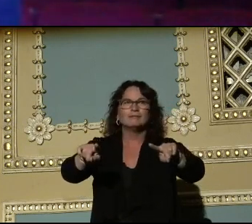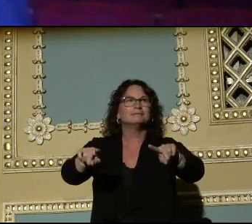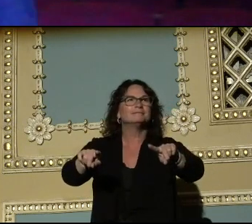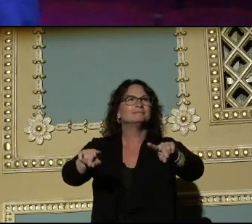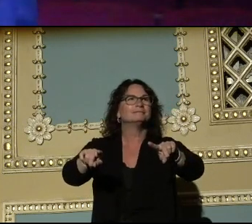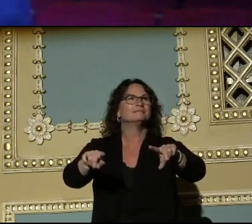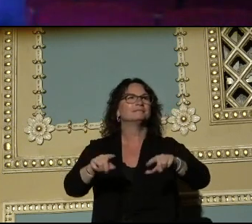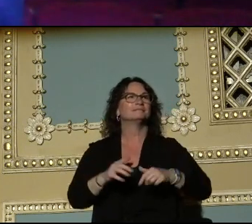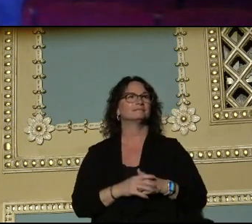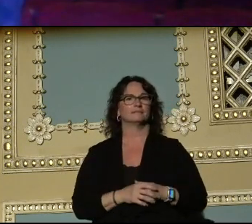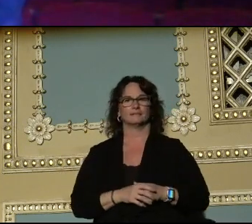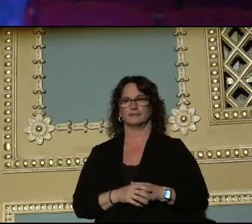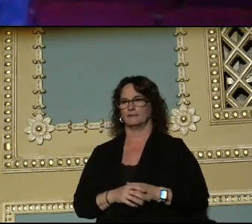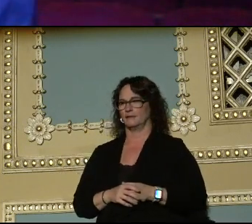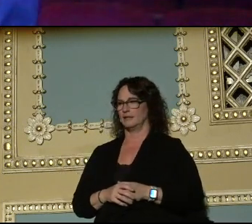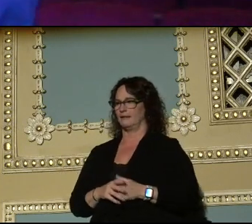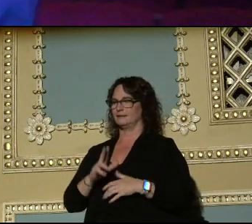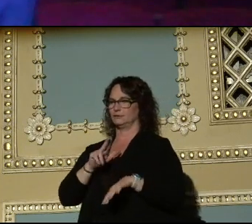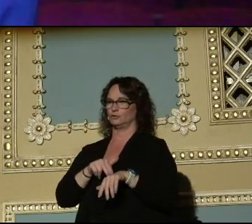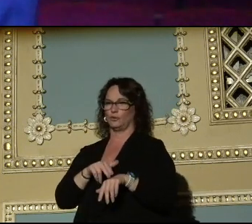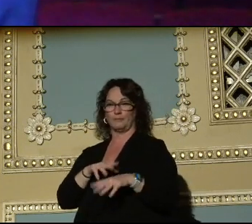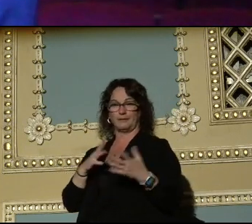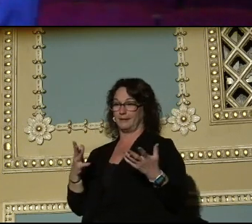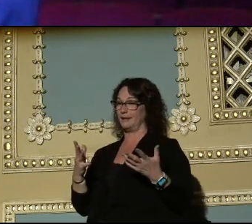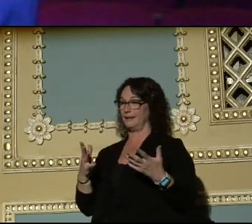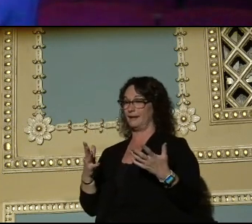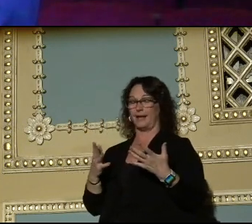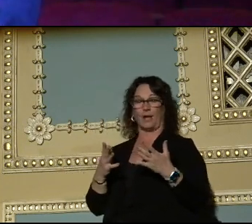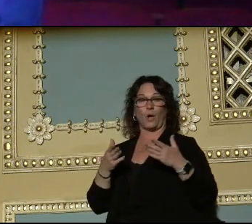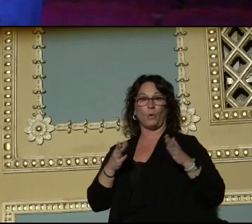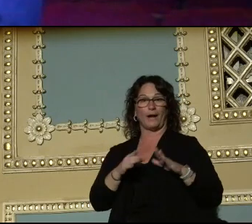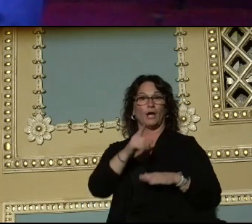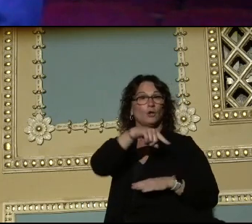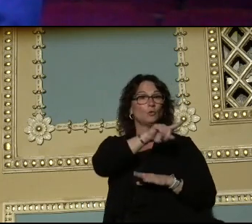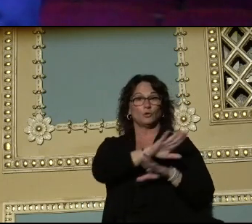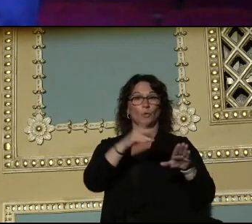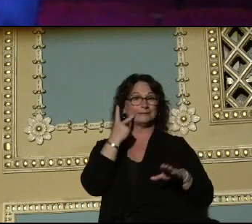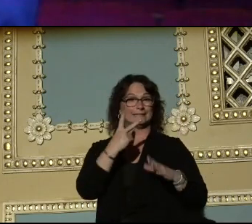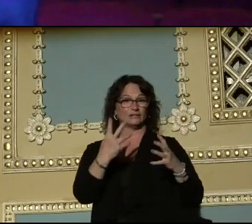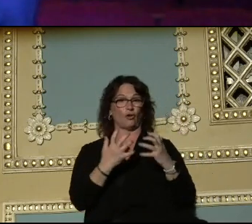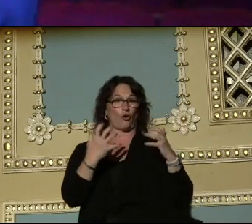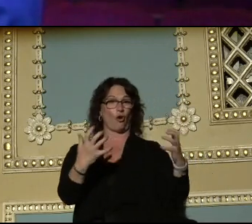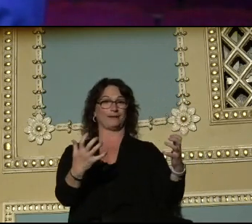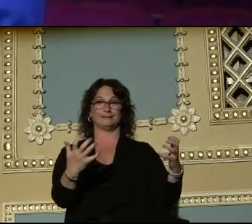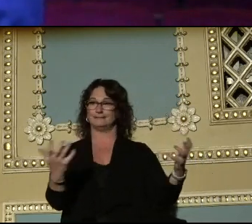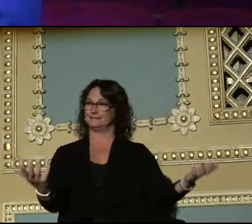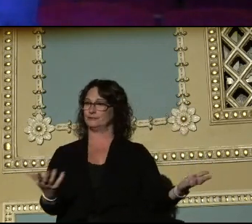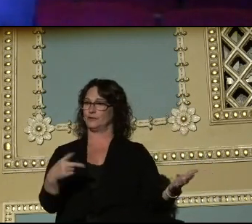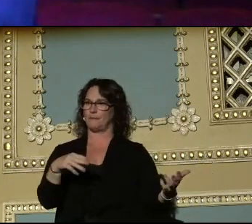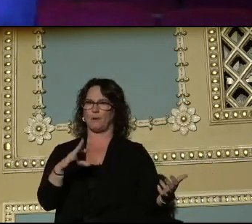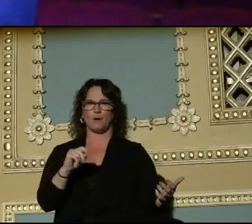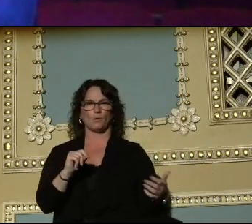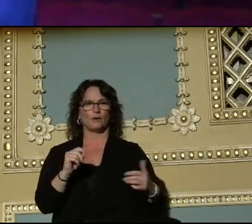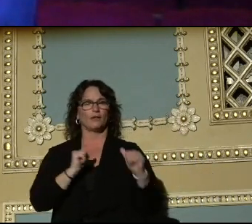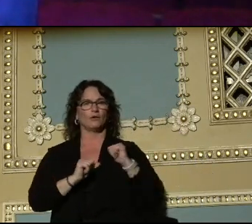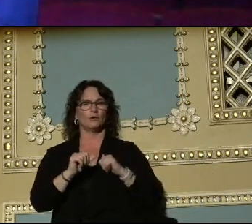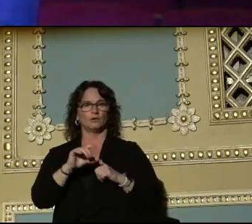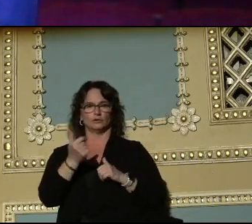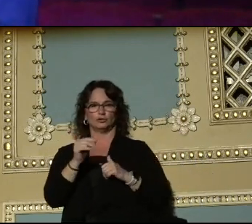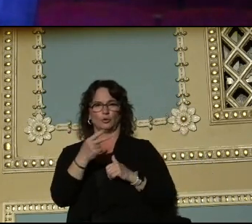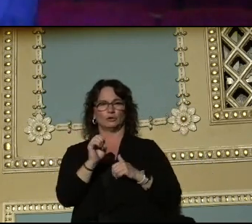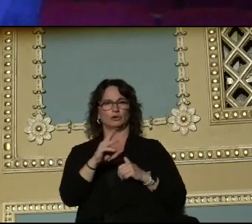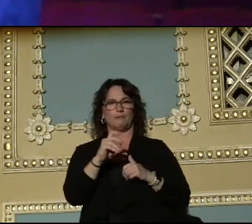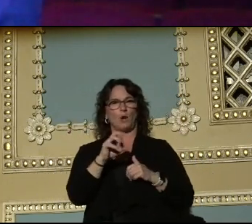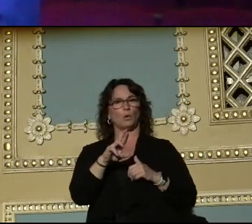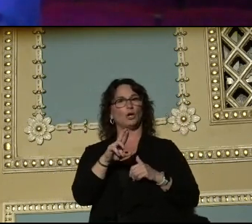This is normally an angle that you don't get to see as an audience here at the Paramount Theater when the George Maurer Group takes the stage